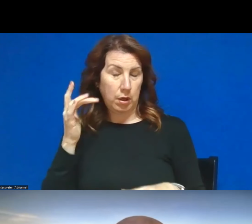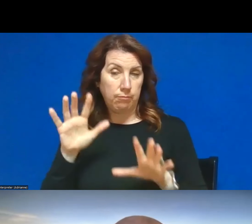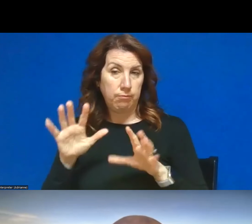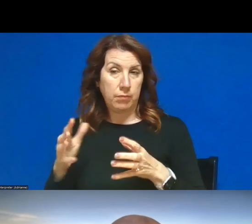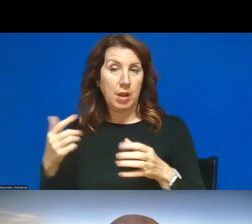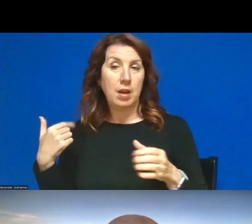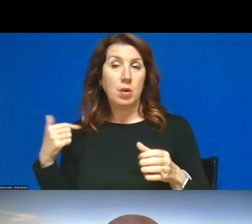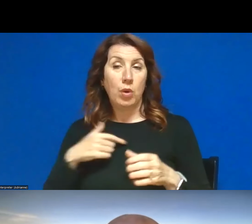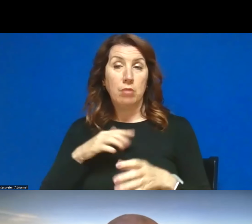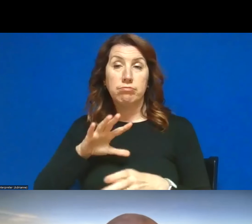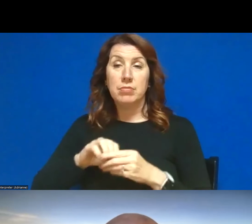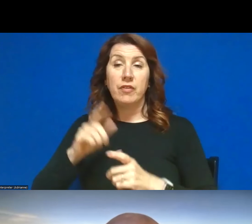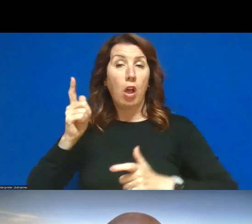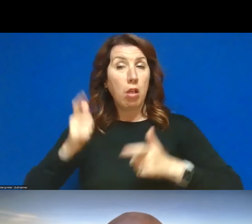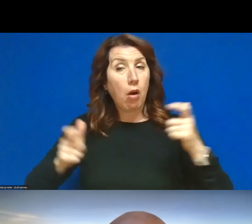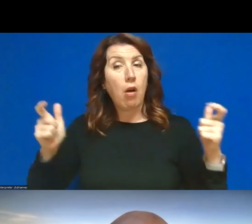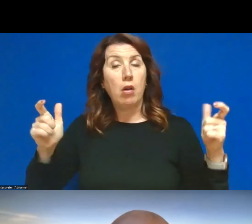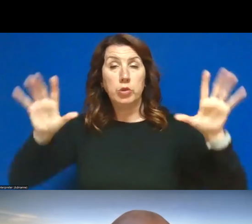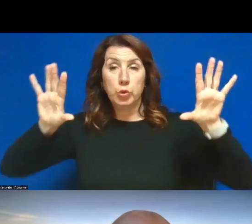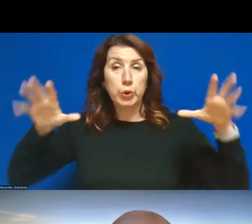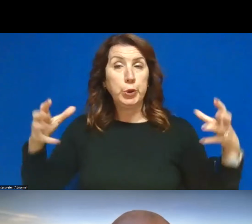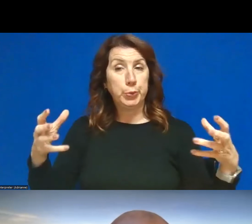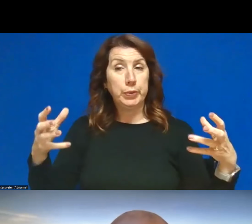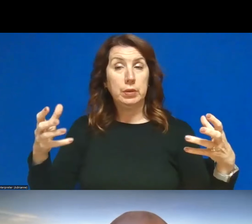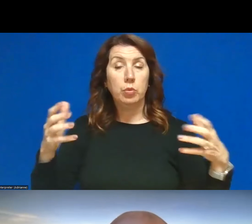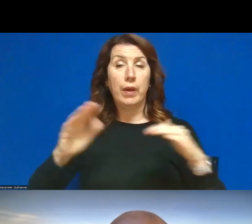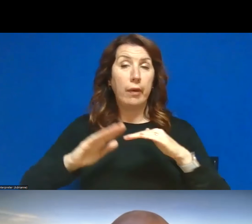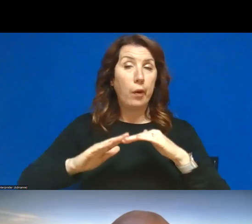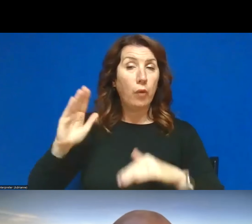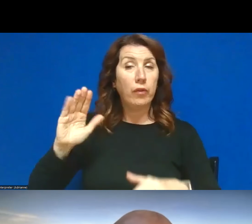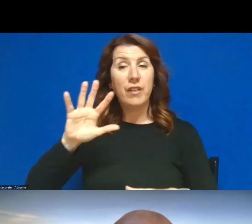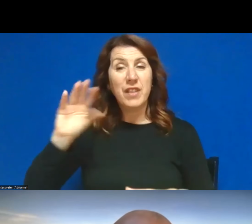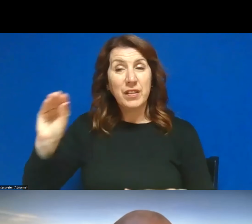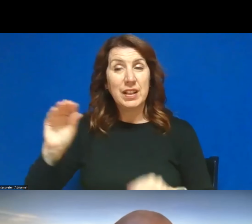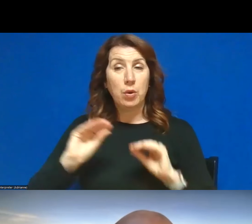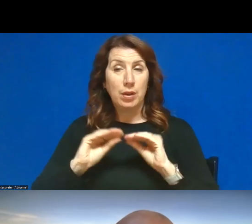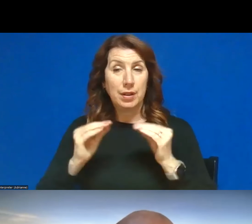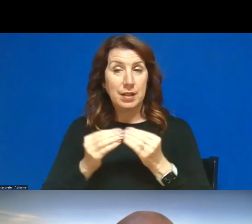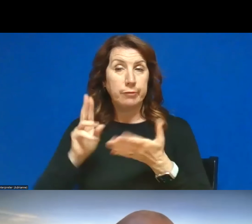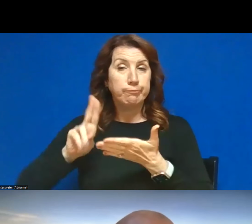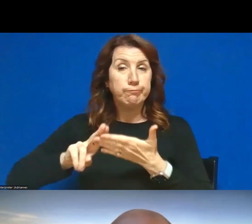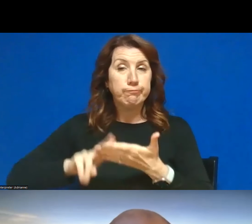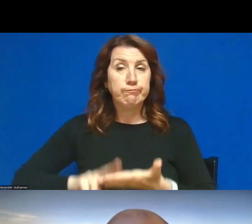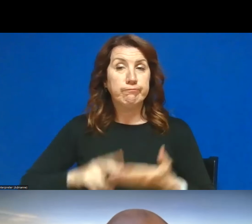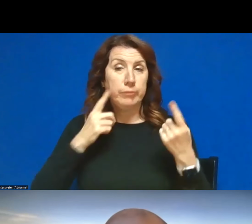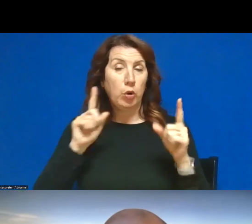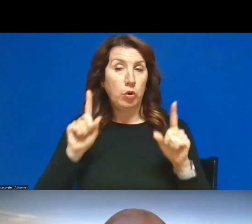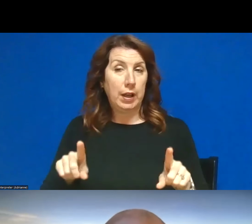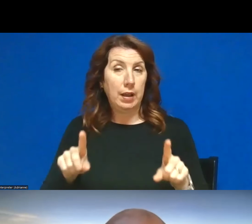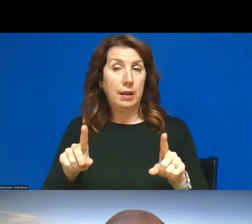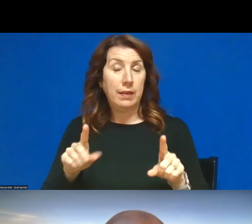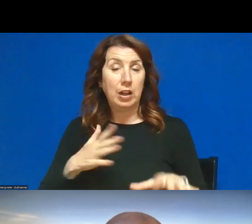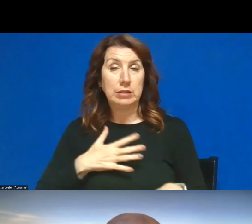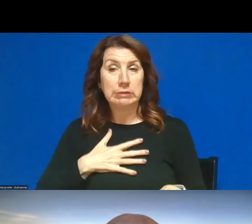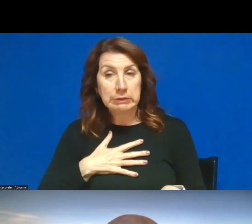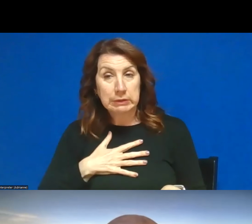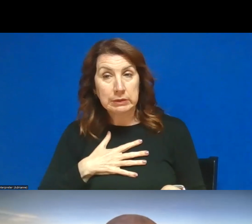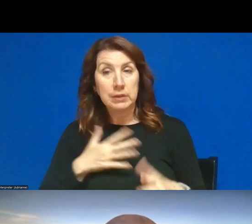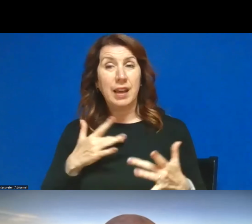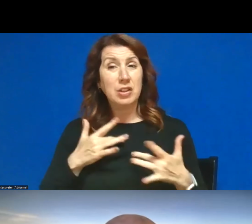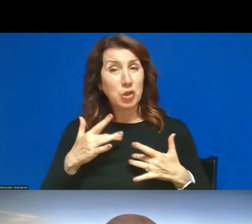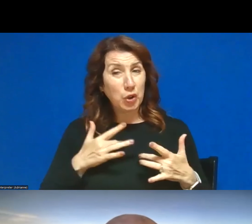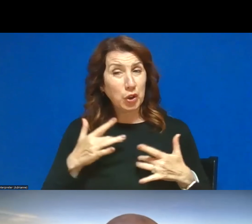a pretty large coalition with over 50 organizations that have signed on that have expressed either